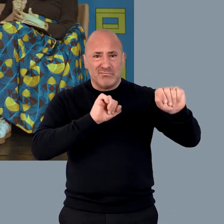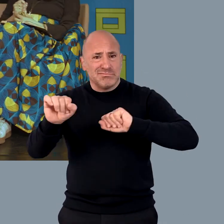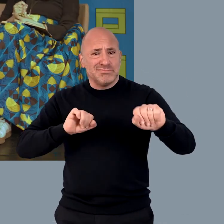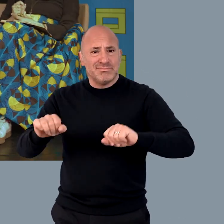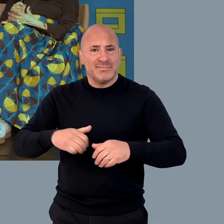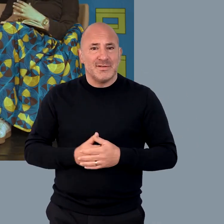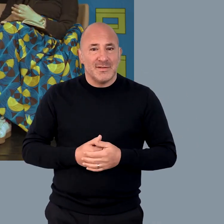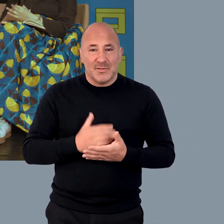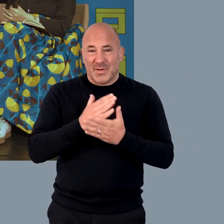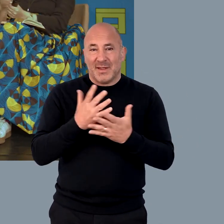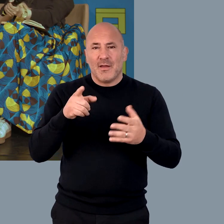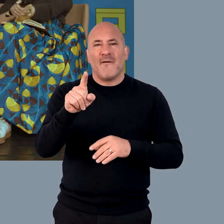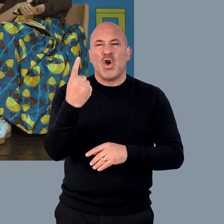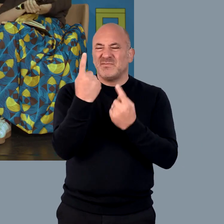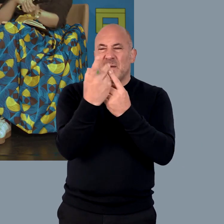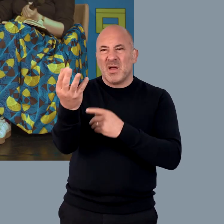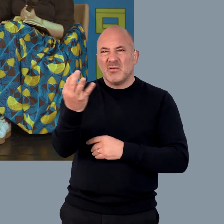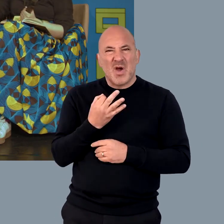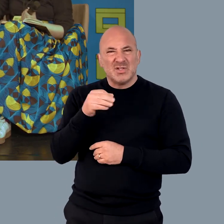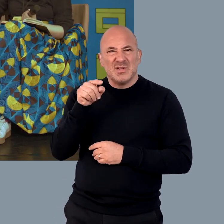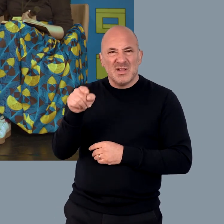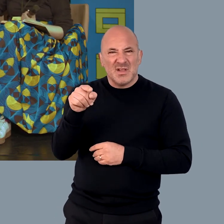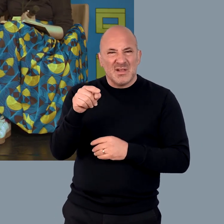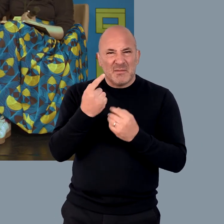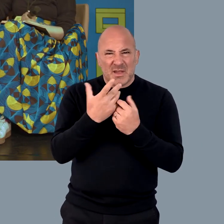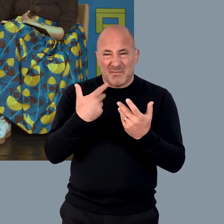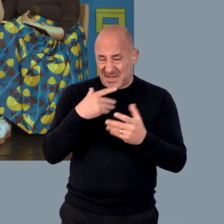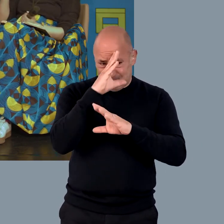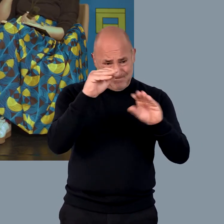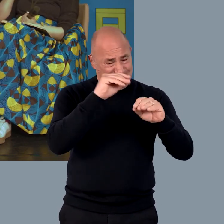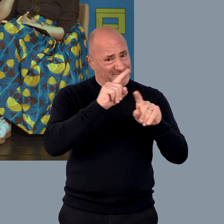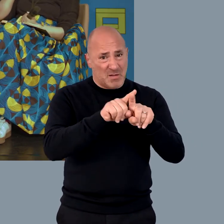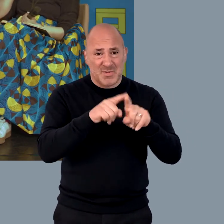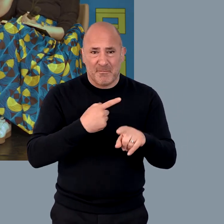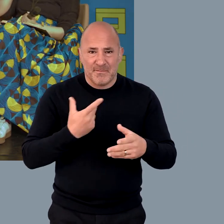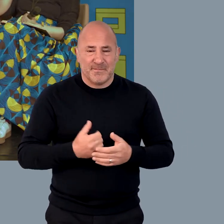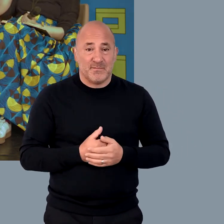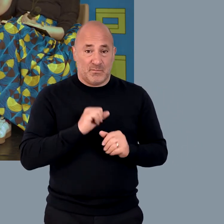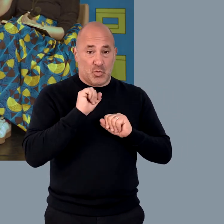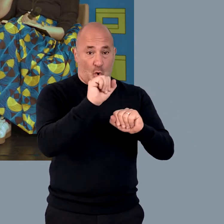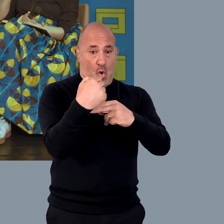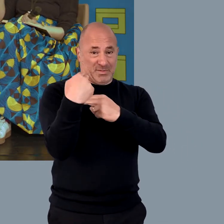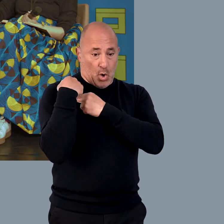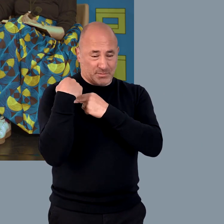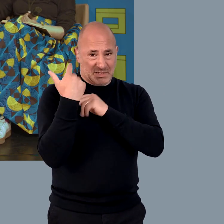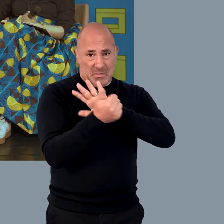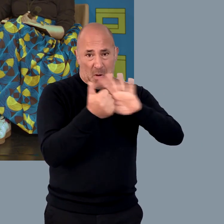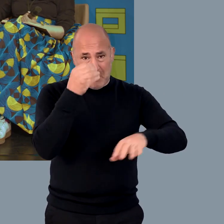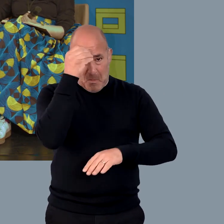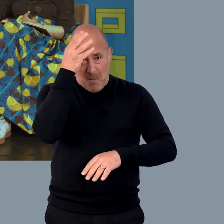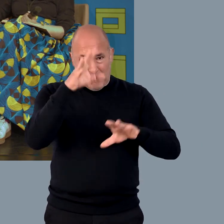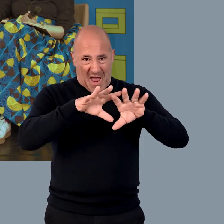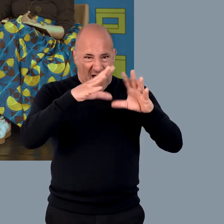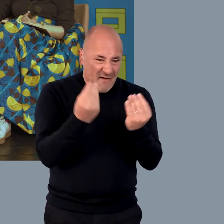influence. Yeah, and just picking up on your first point about asking the question, this is something that I tell people all the time. It is not